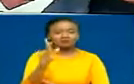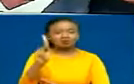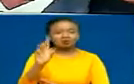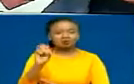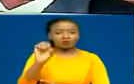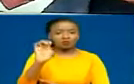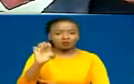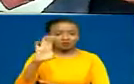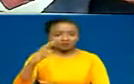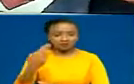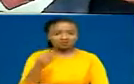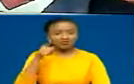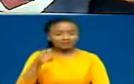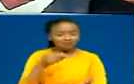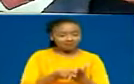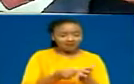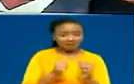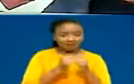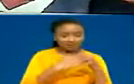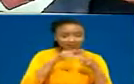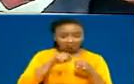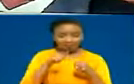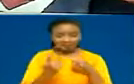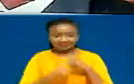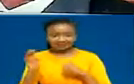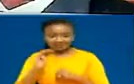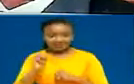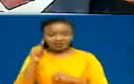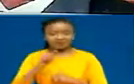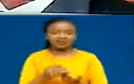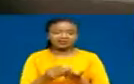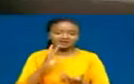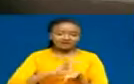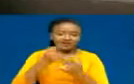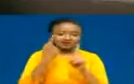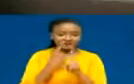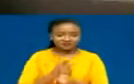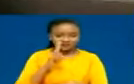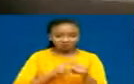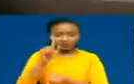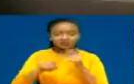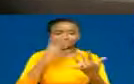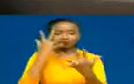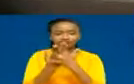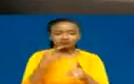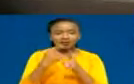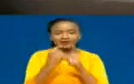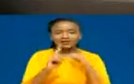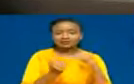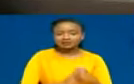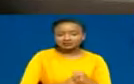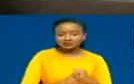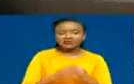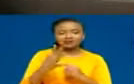shilling fine for corruptly acquiring public funds. Now, Koech will serve 6 years in jail if he fails to pay